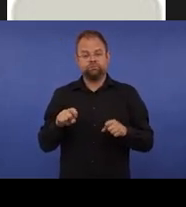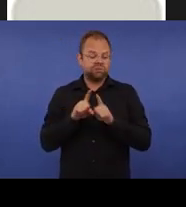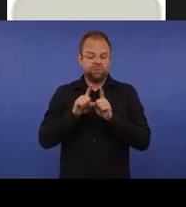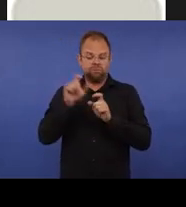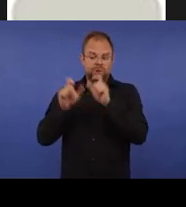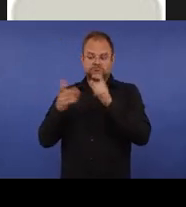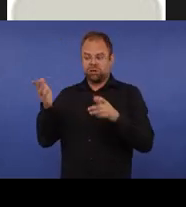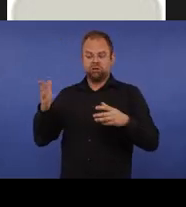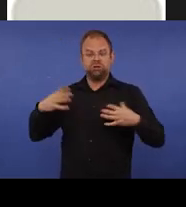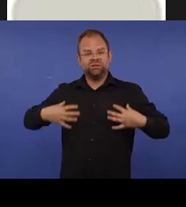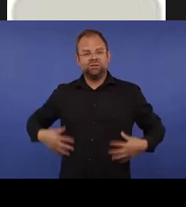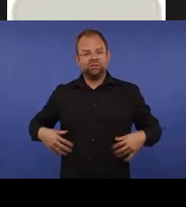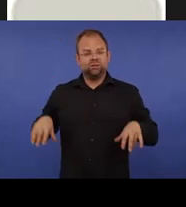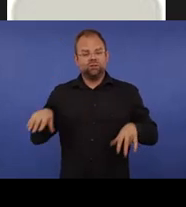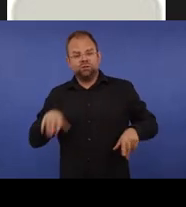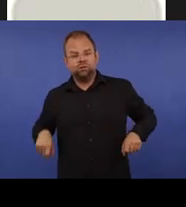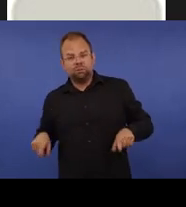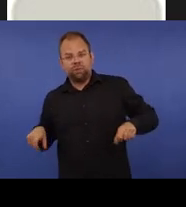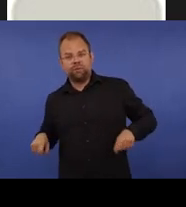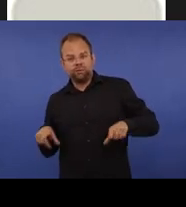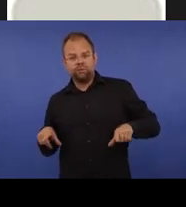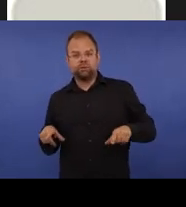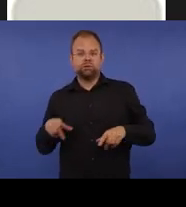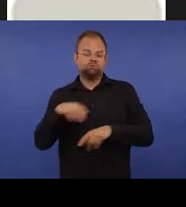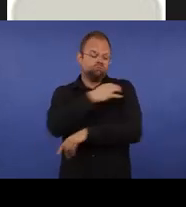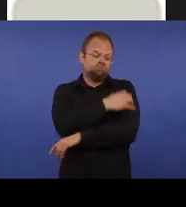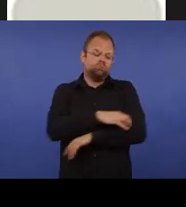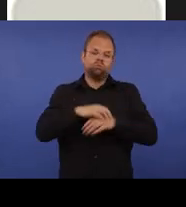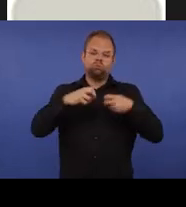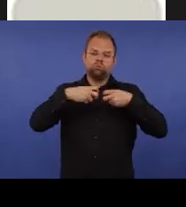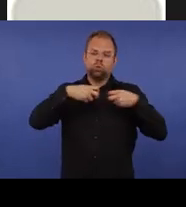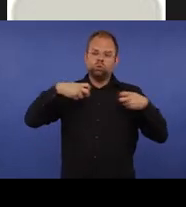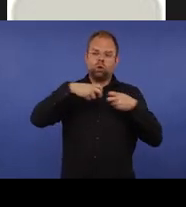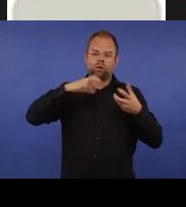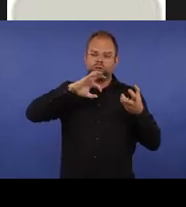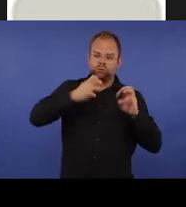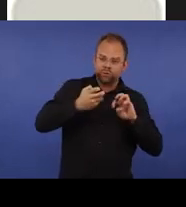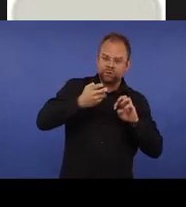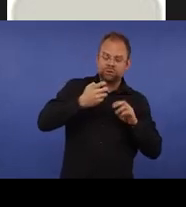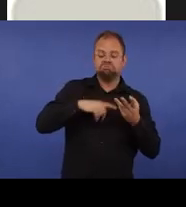title put on human by human. But